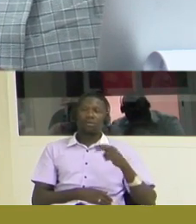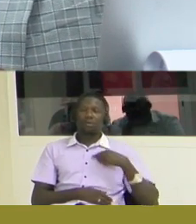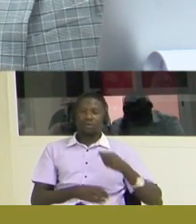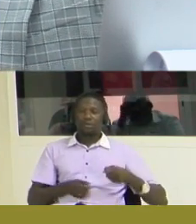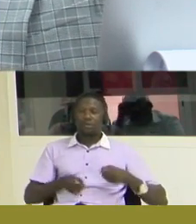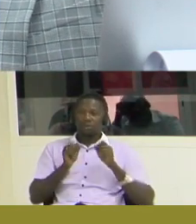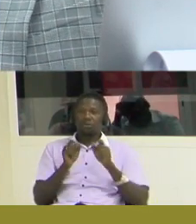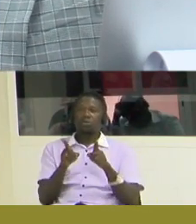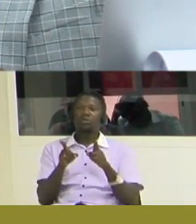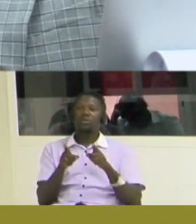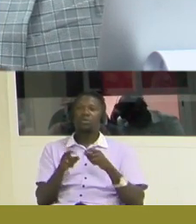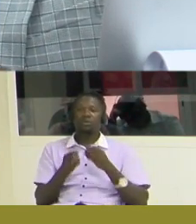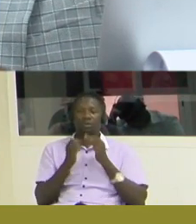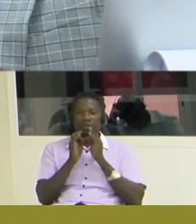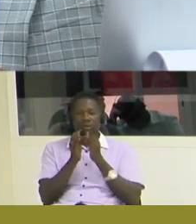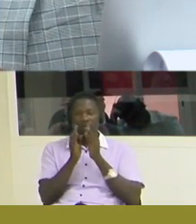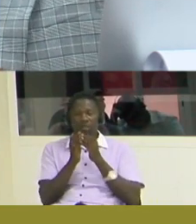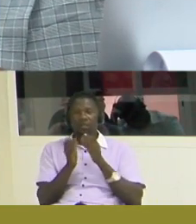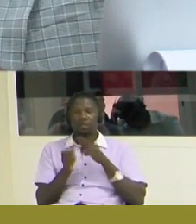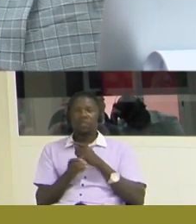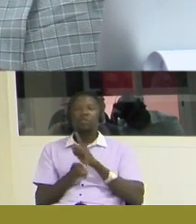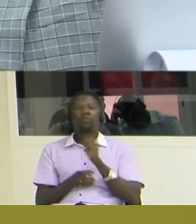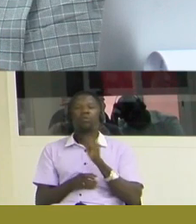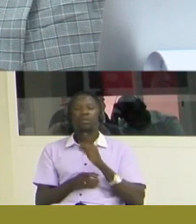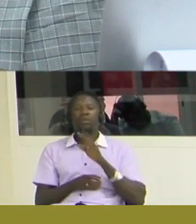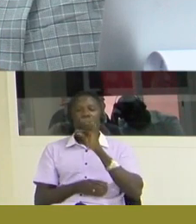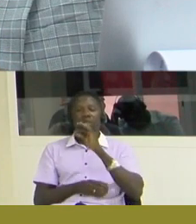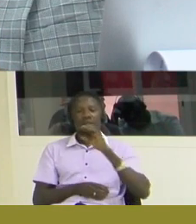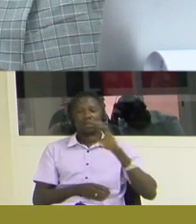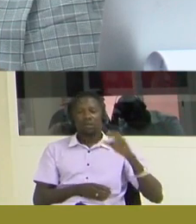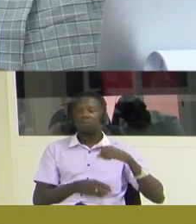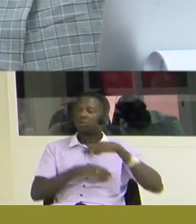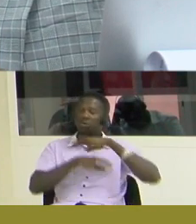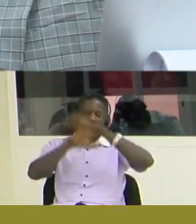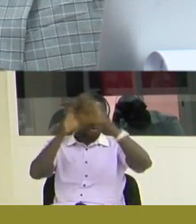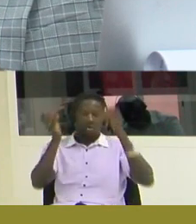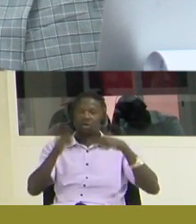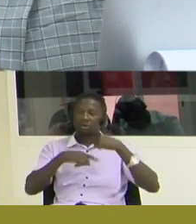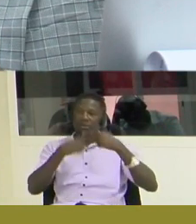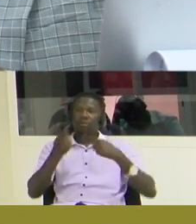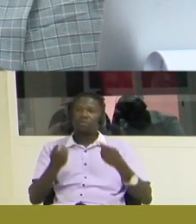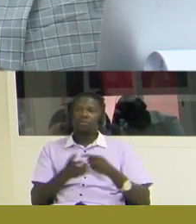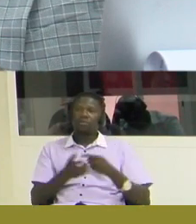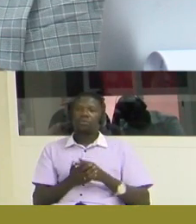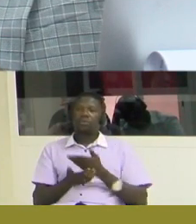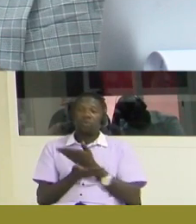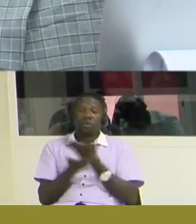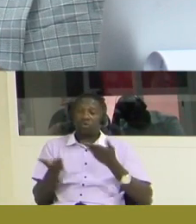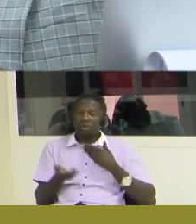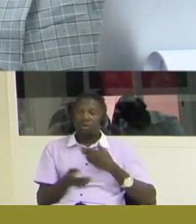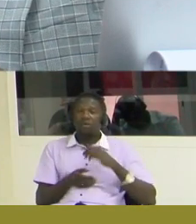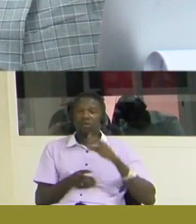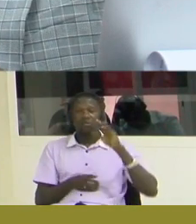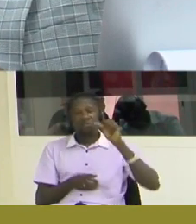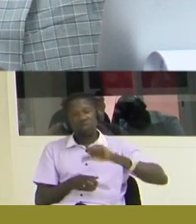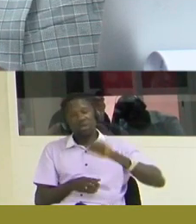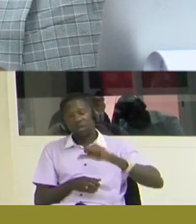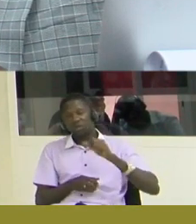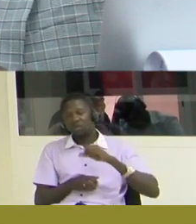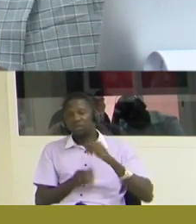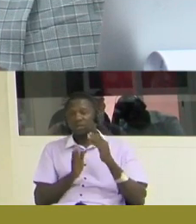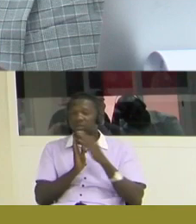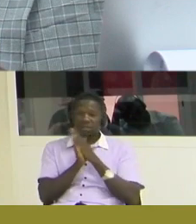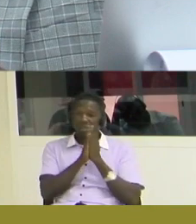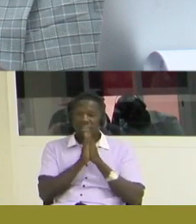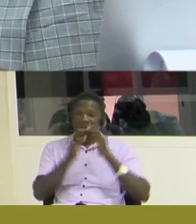that this is what the TRC is all about where we have committed violations against the